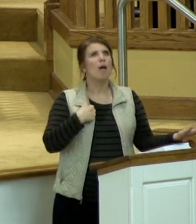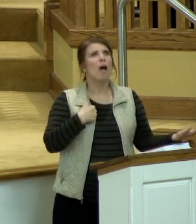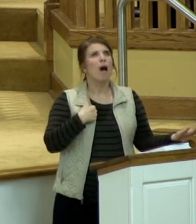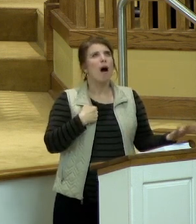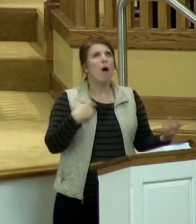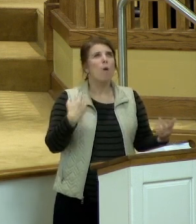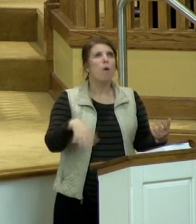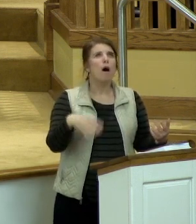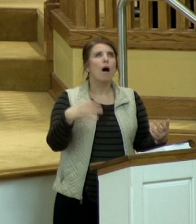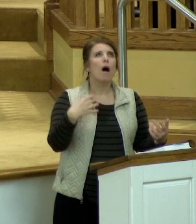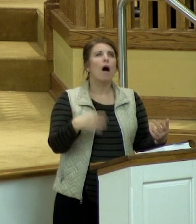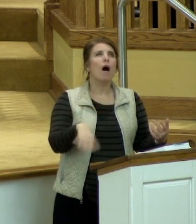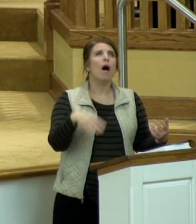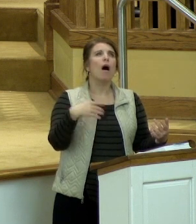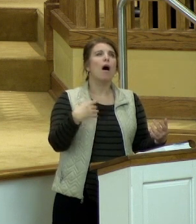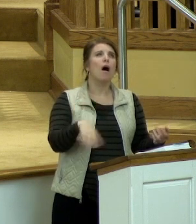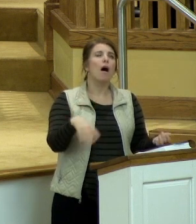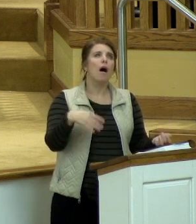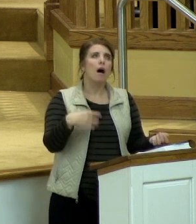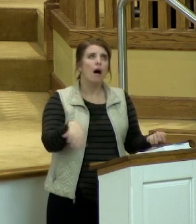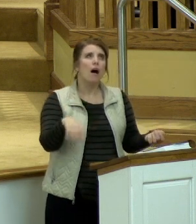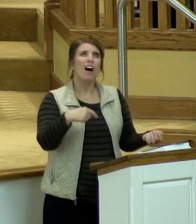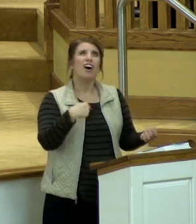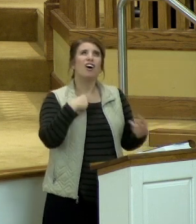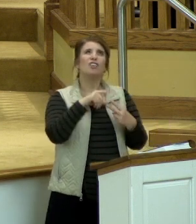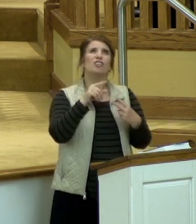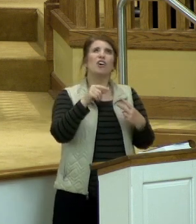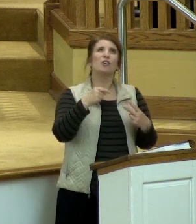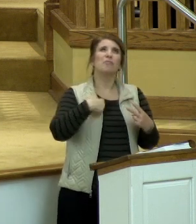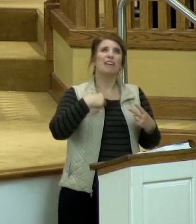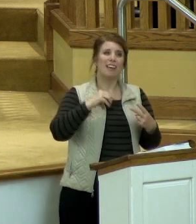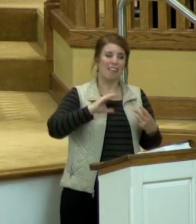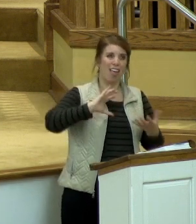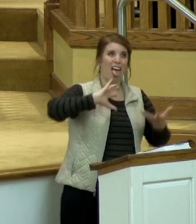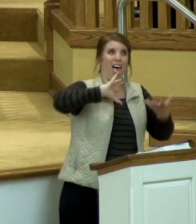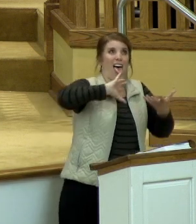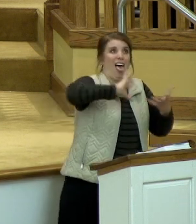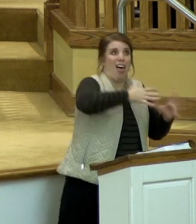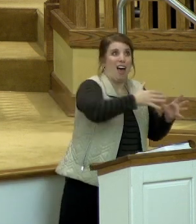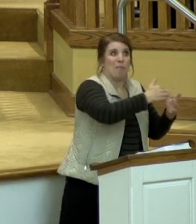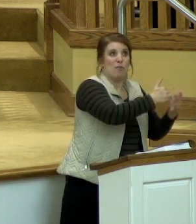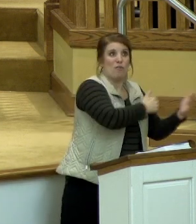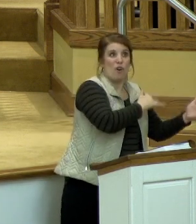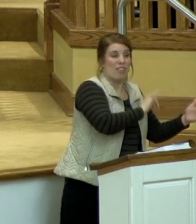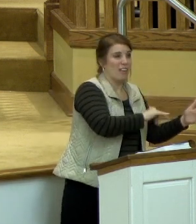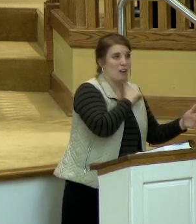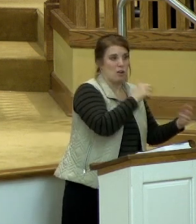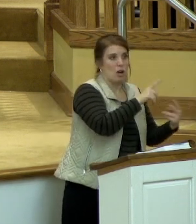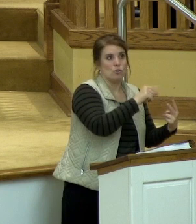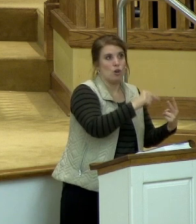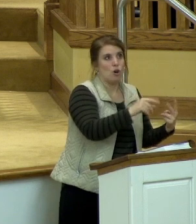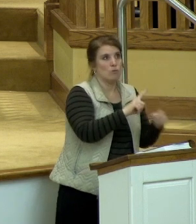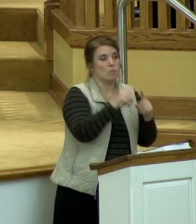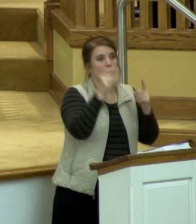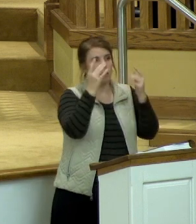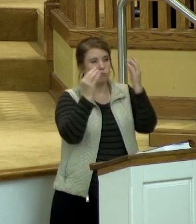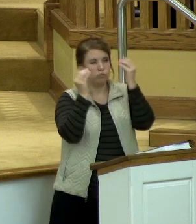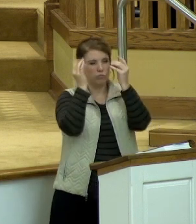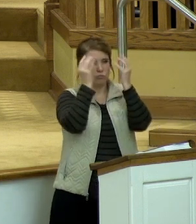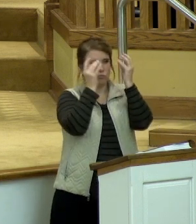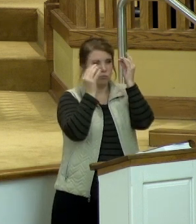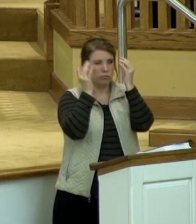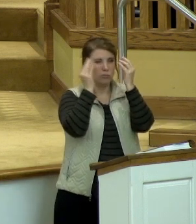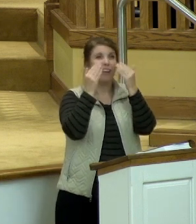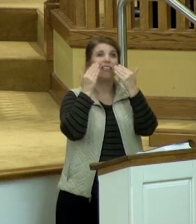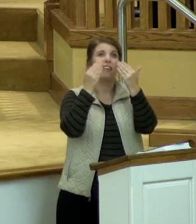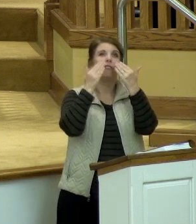for the opportunity that God gave her, and about how if she had messed up any time before that, maybe she wouldn't have been picked. But she was just probably pondering and thinking and being